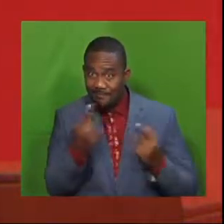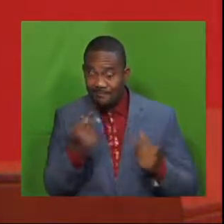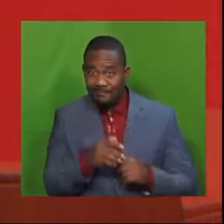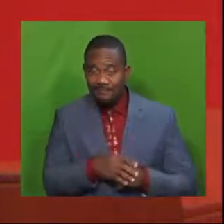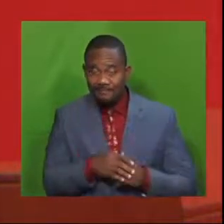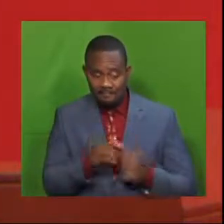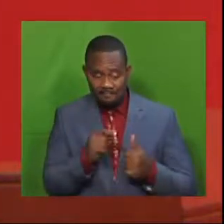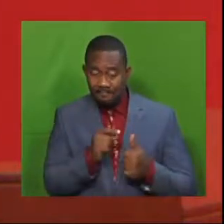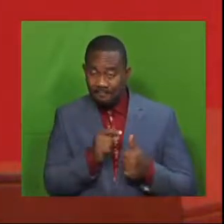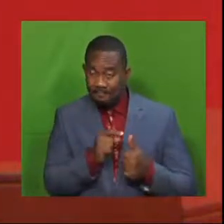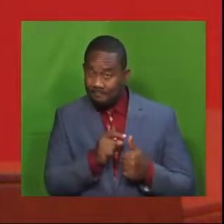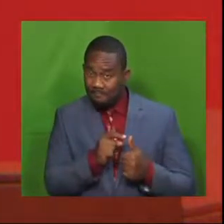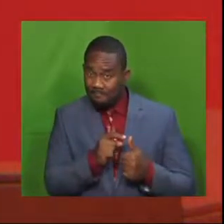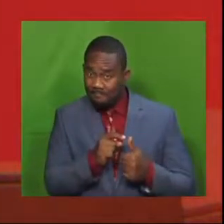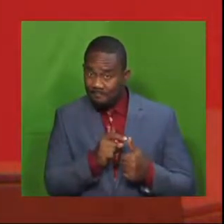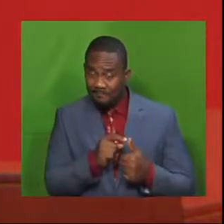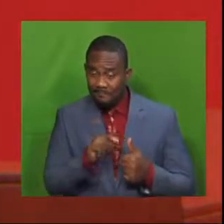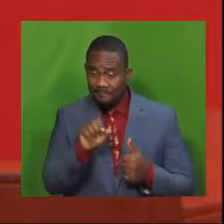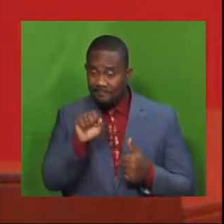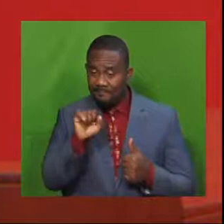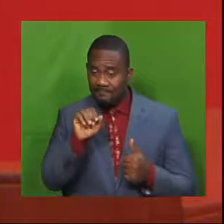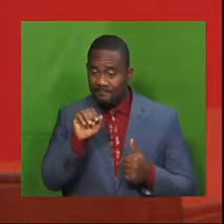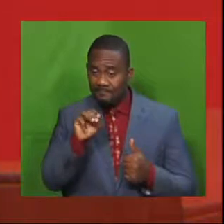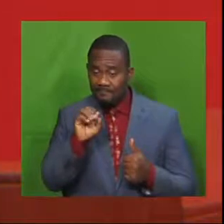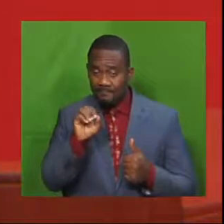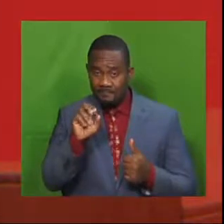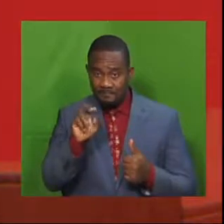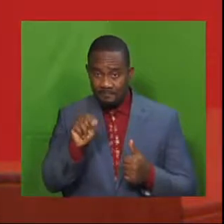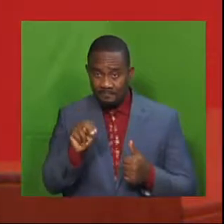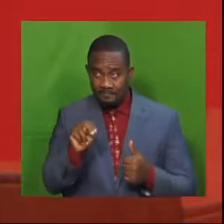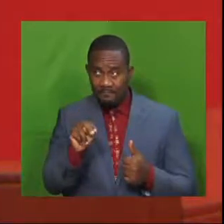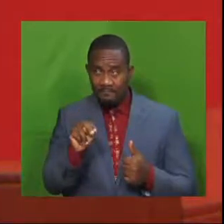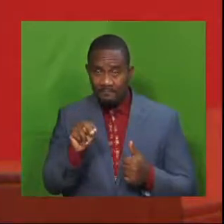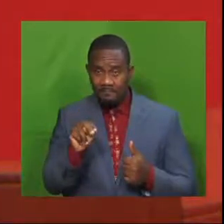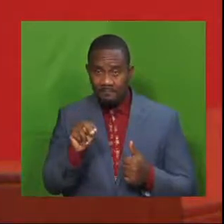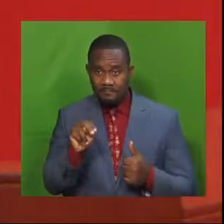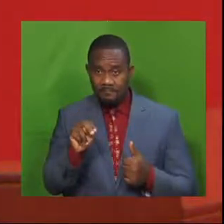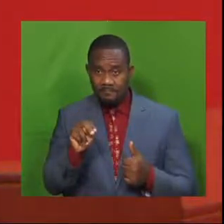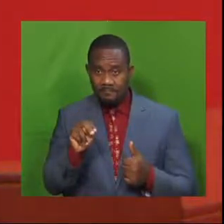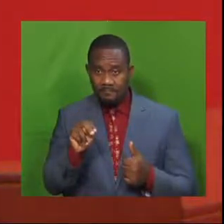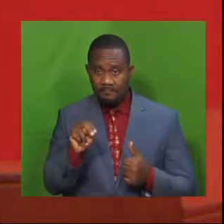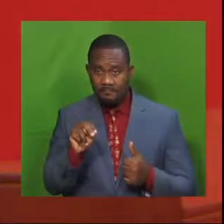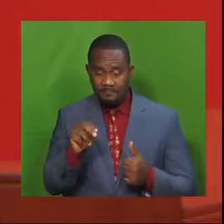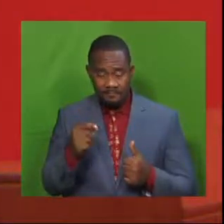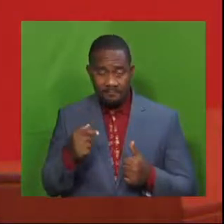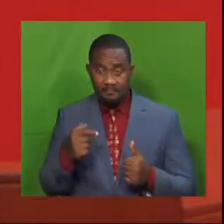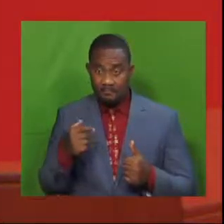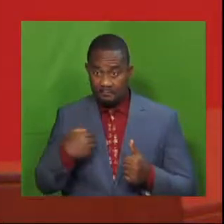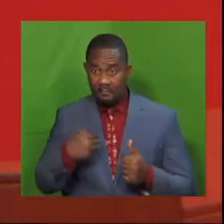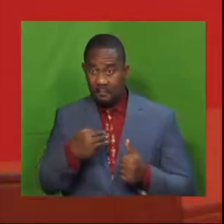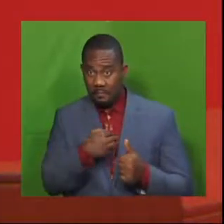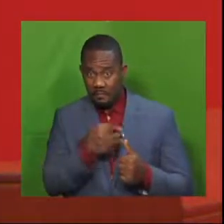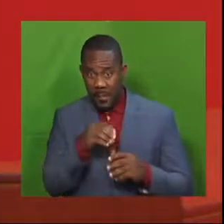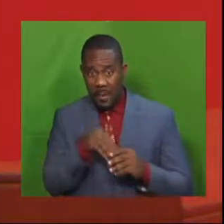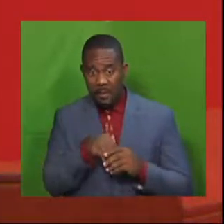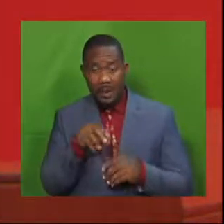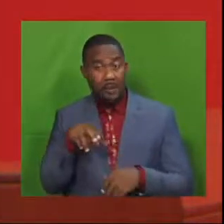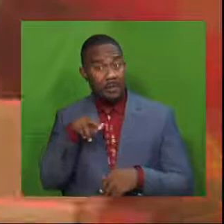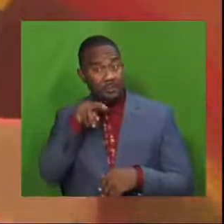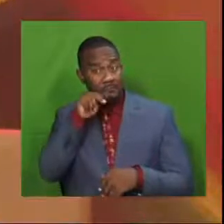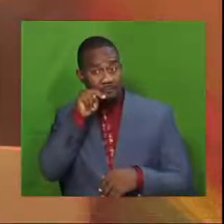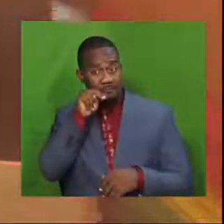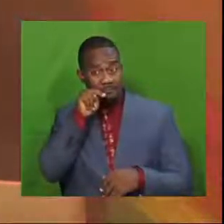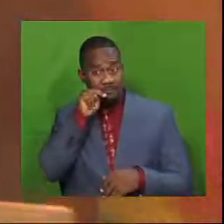Honorable Simon Elisha Kalu, Member, National Assembly of Nigeria.